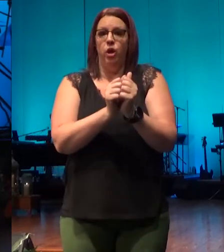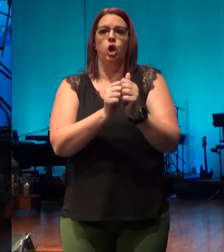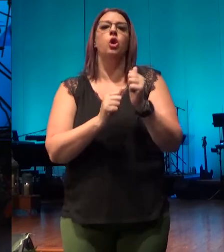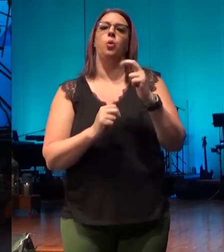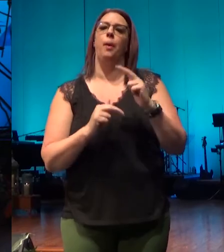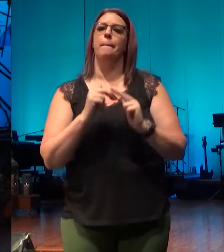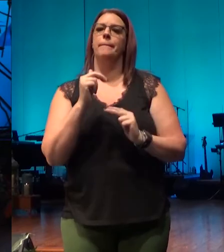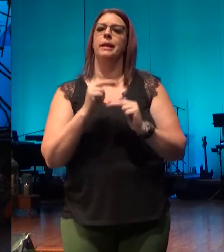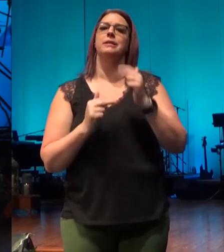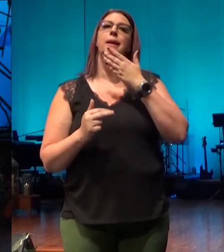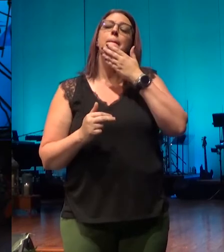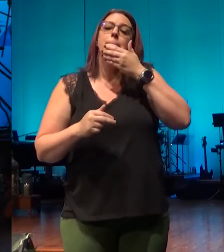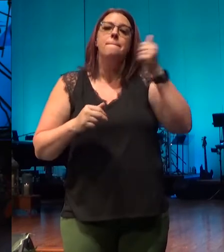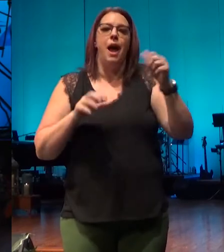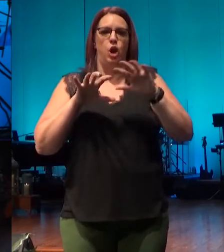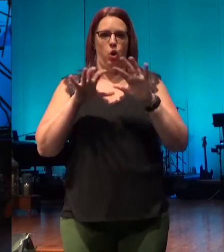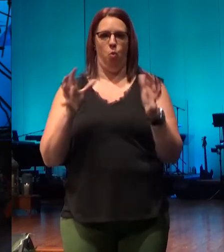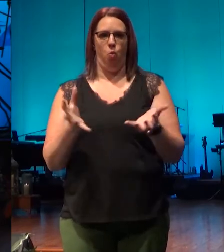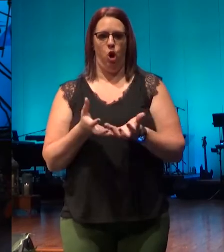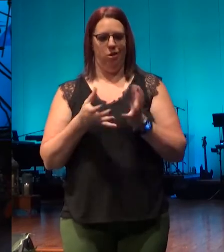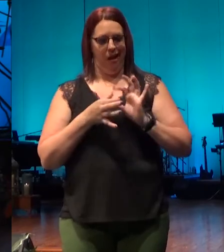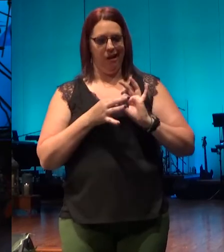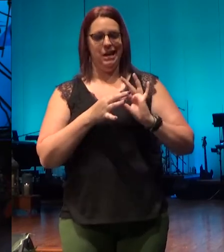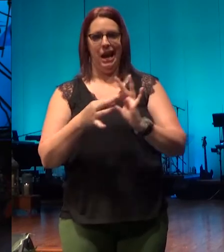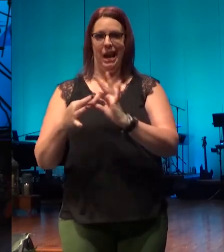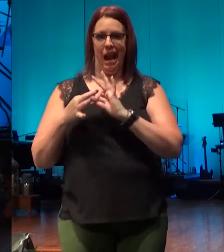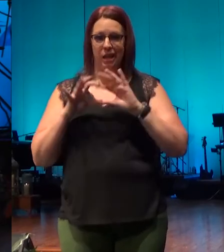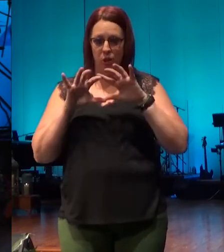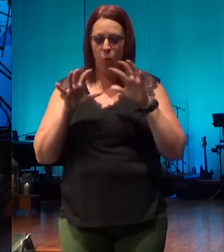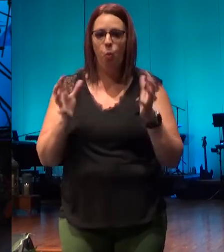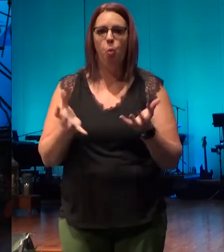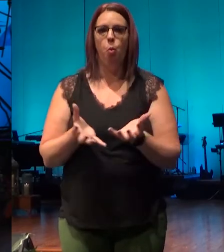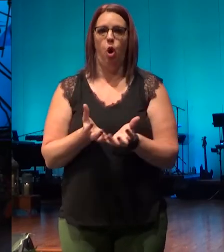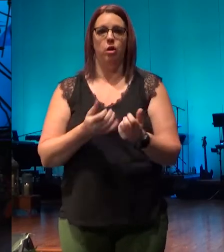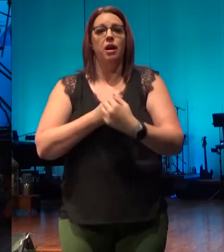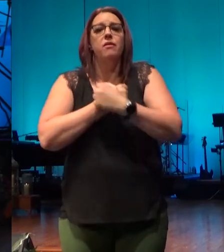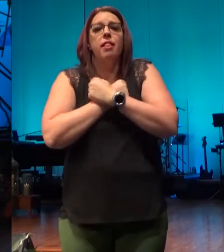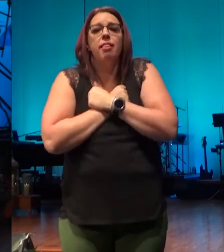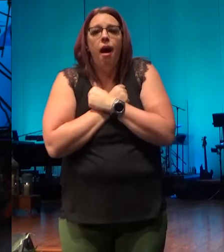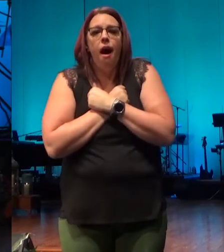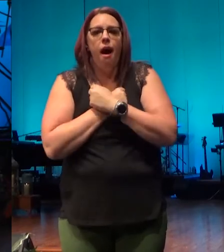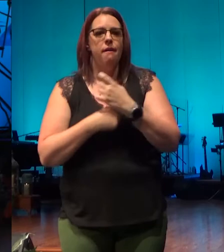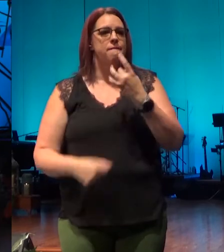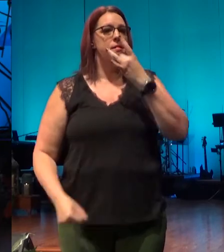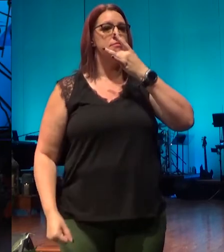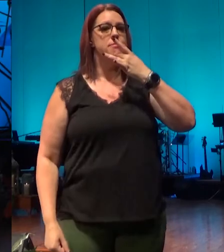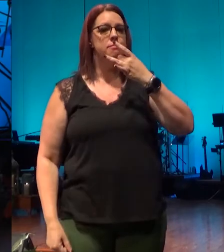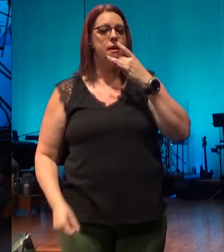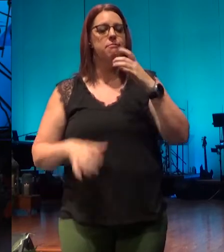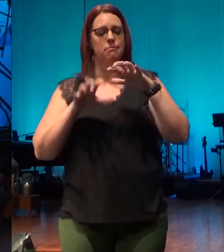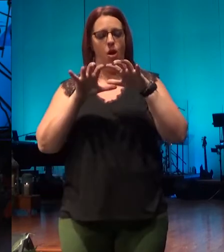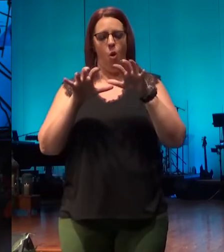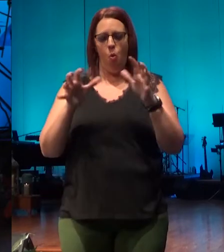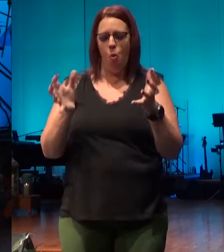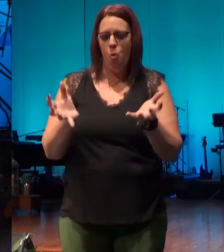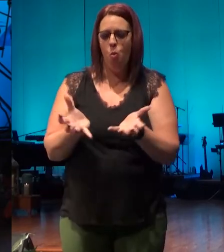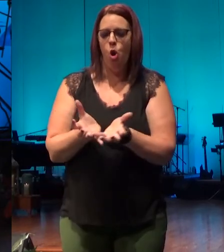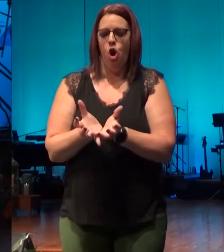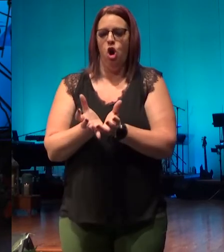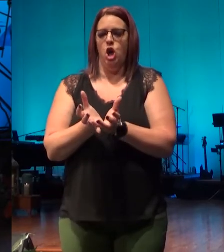better world, a connected world, a world of love, a world of light, a world where